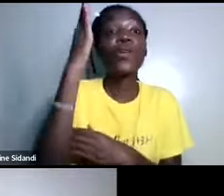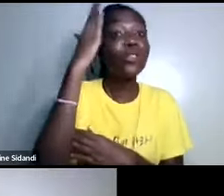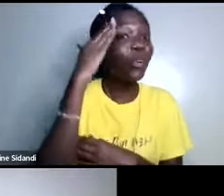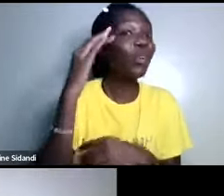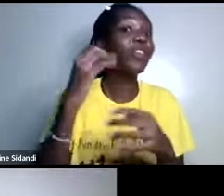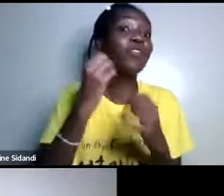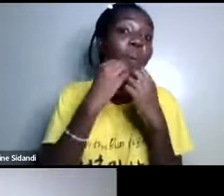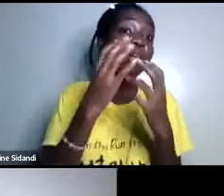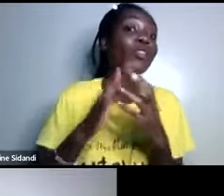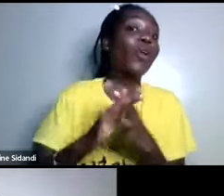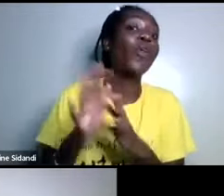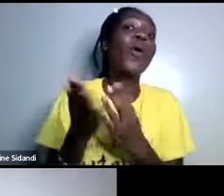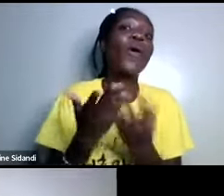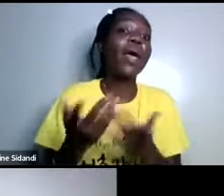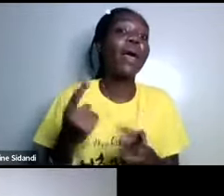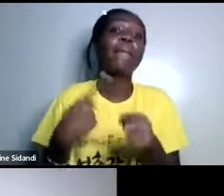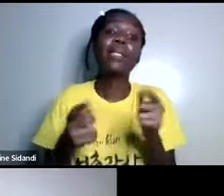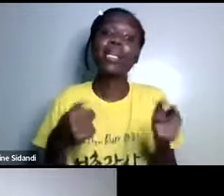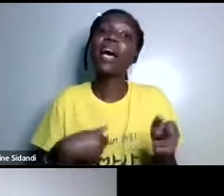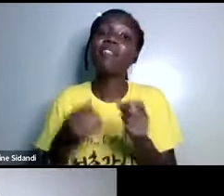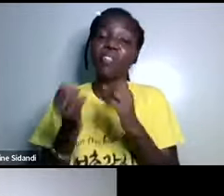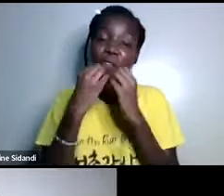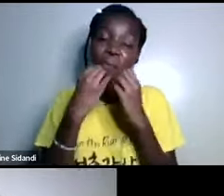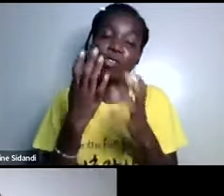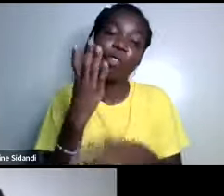there. And you can reach out to him on that.